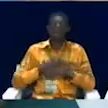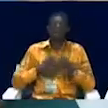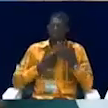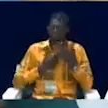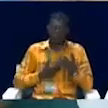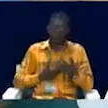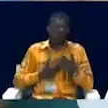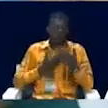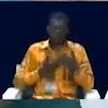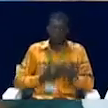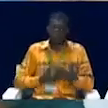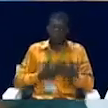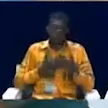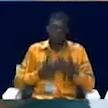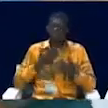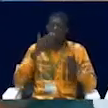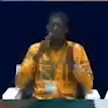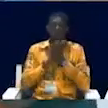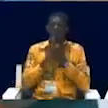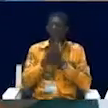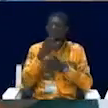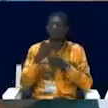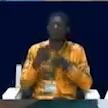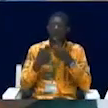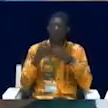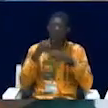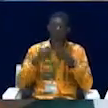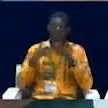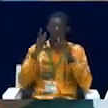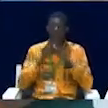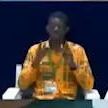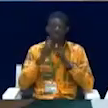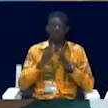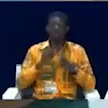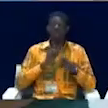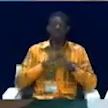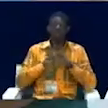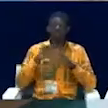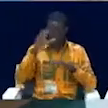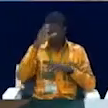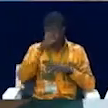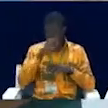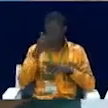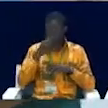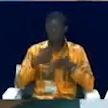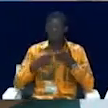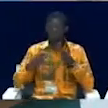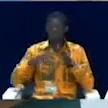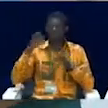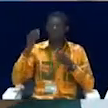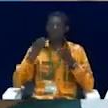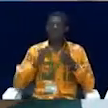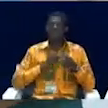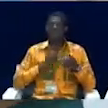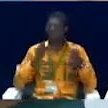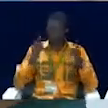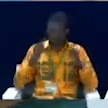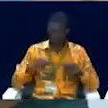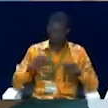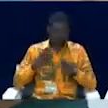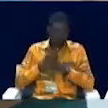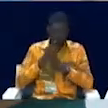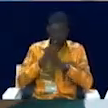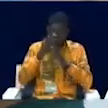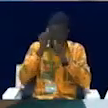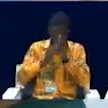waited, praising God, come to the camp. I doesn't miss any of the Holy Ghost services. I come every